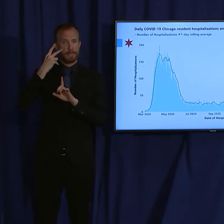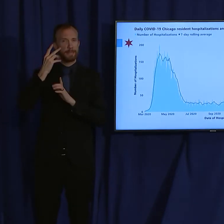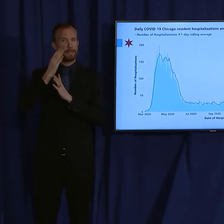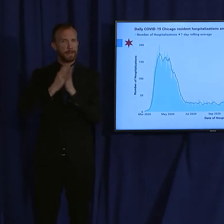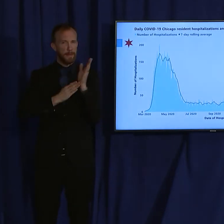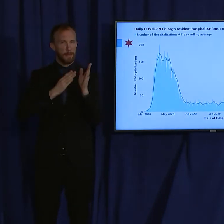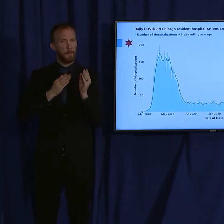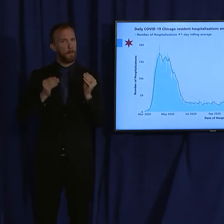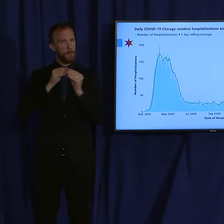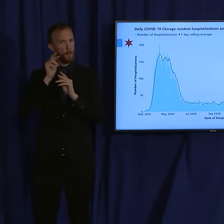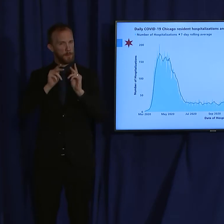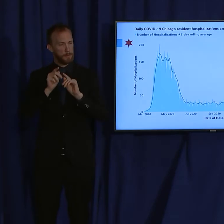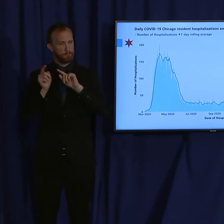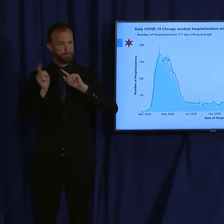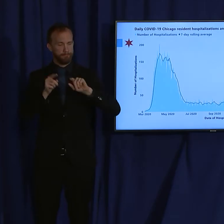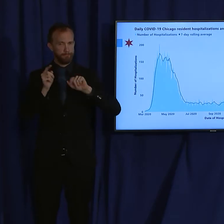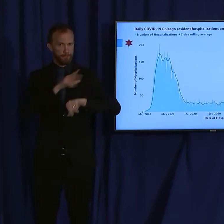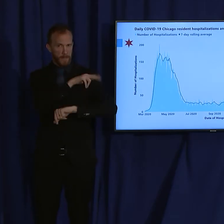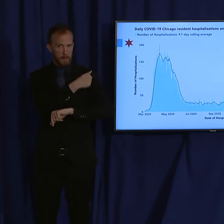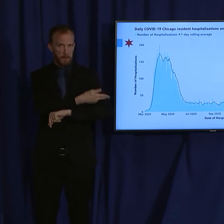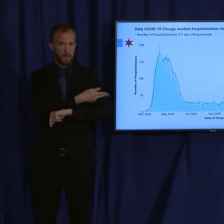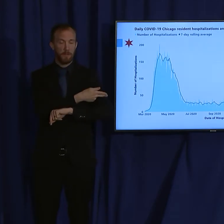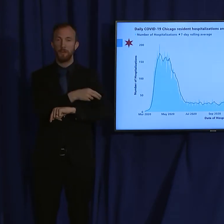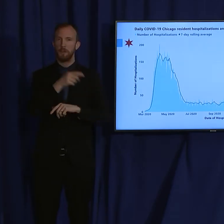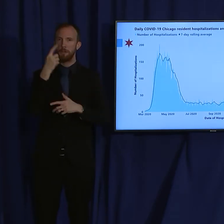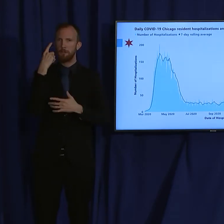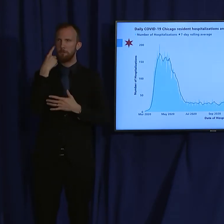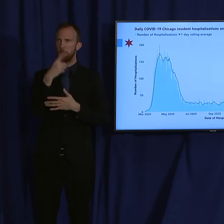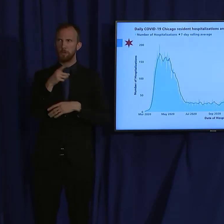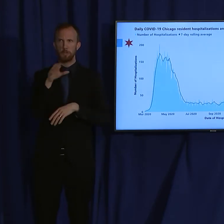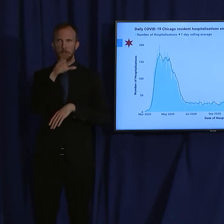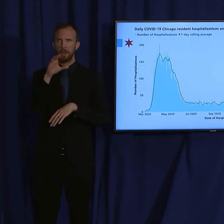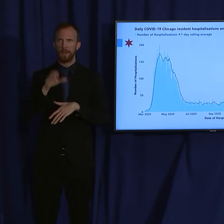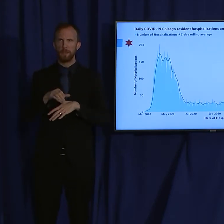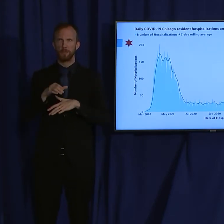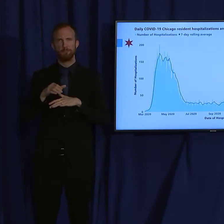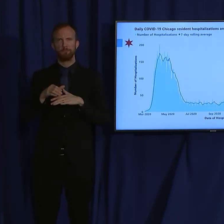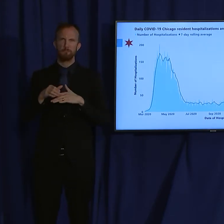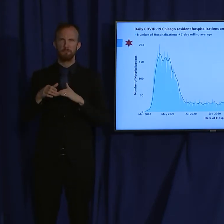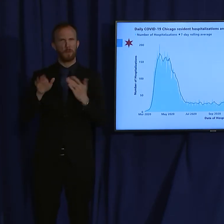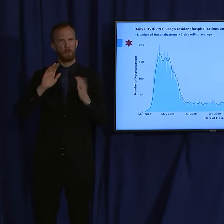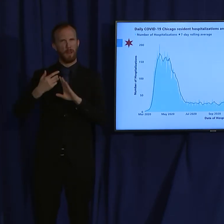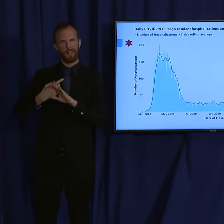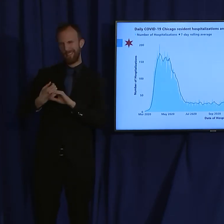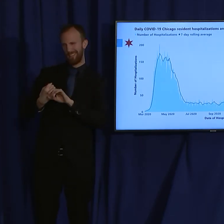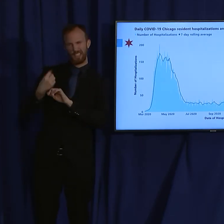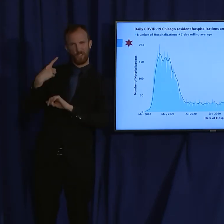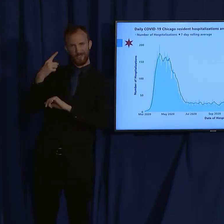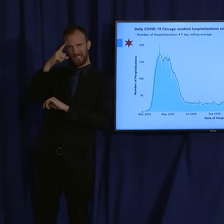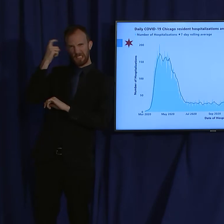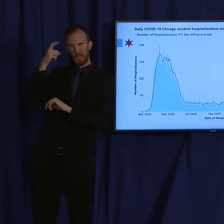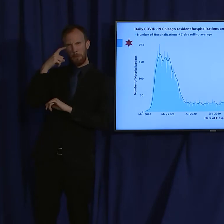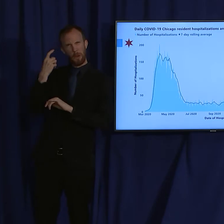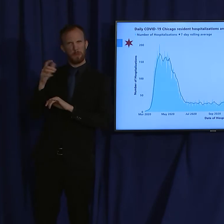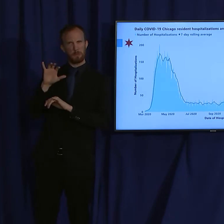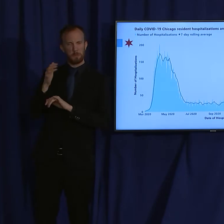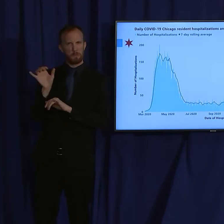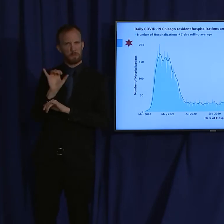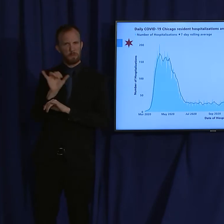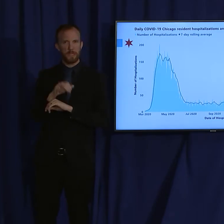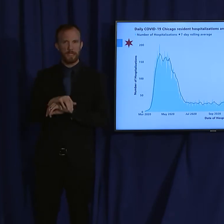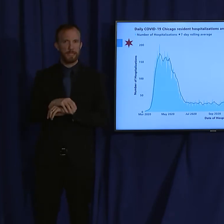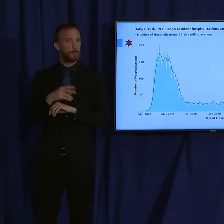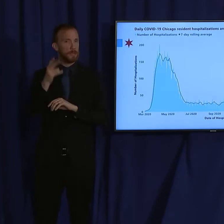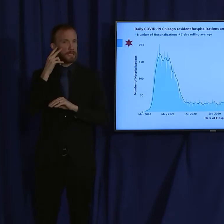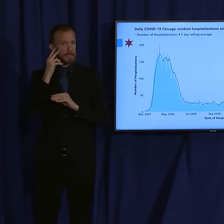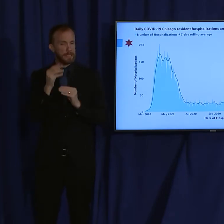there. We're still at about the rate for Chicago hospitalizations that we were last summer. And although these are on the increase, it's